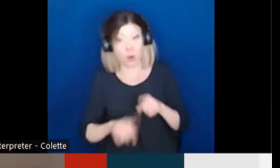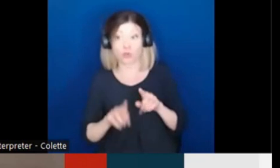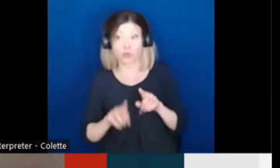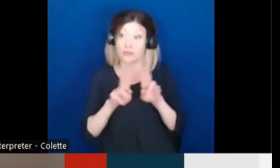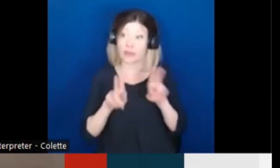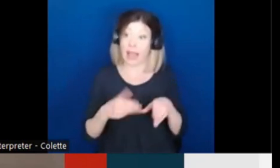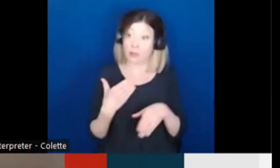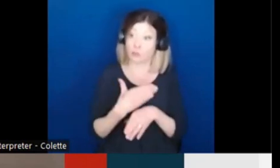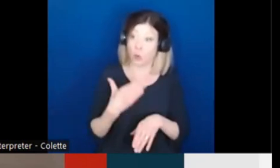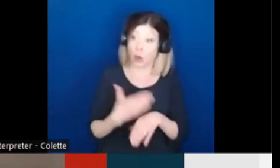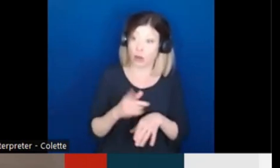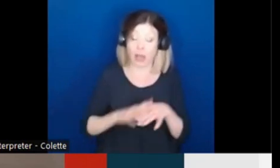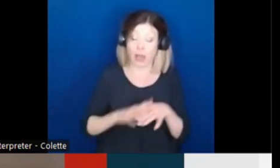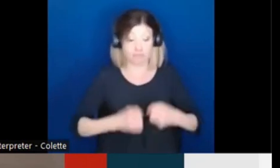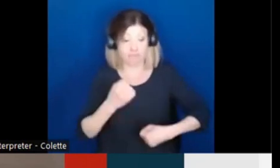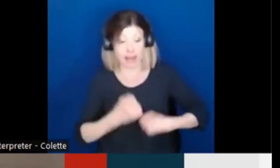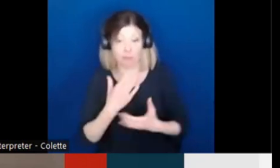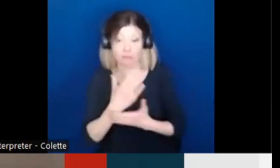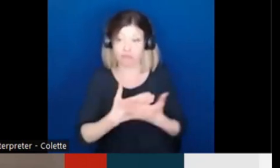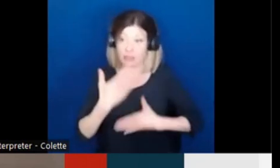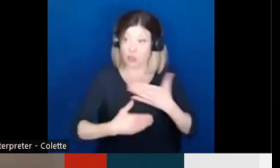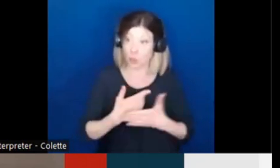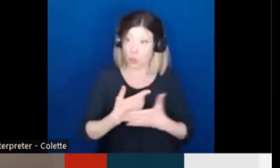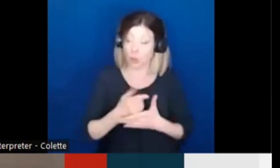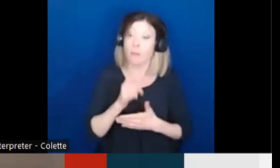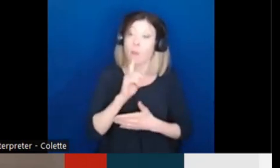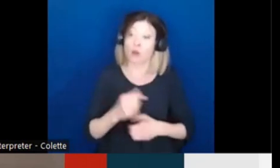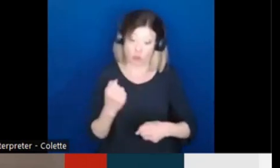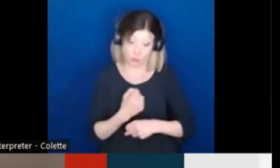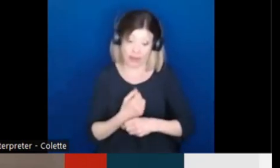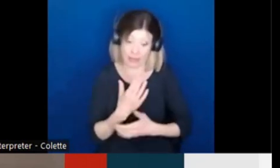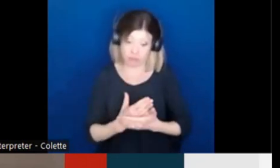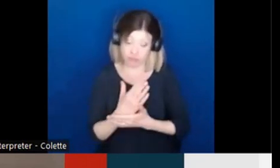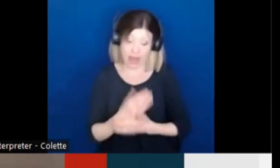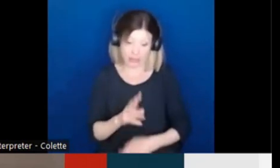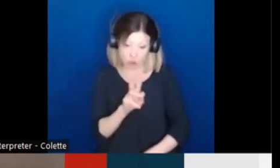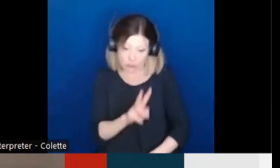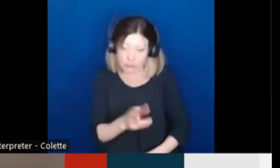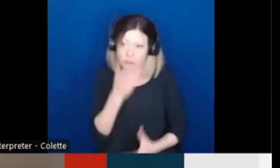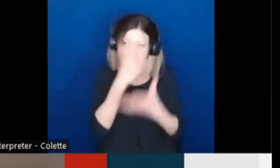herself German while she was in the kitchen making the bread. And that's her